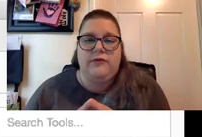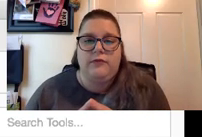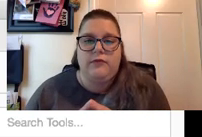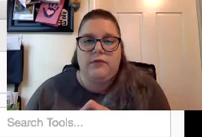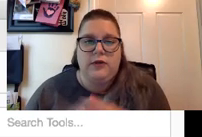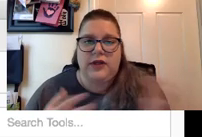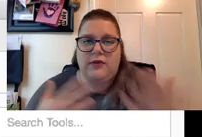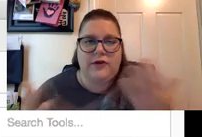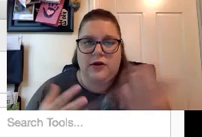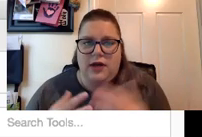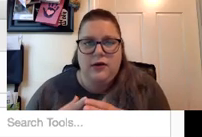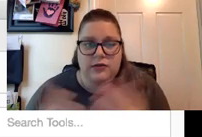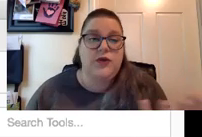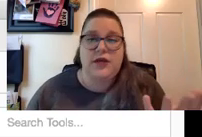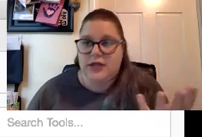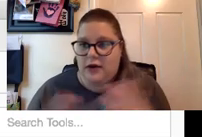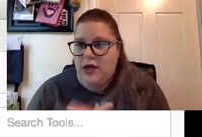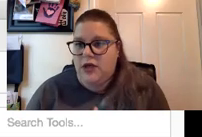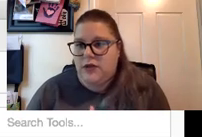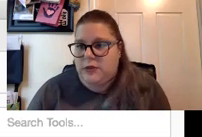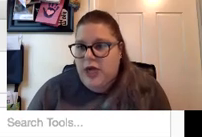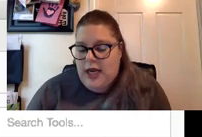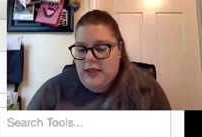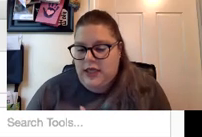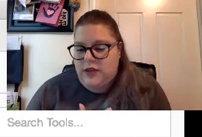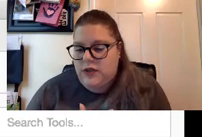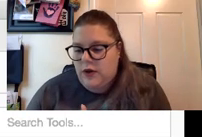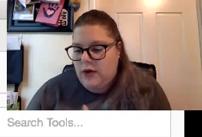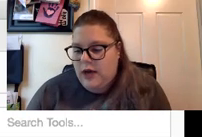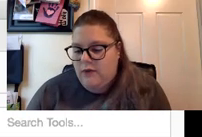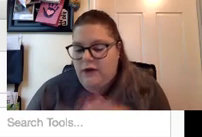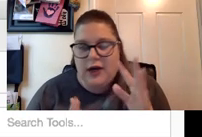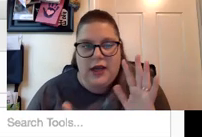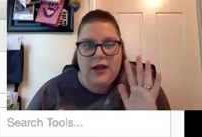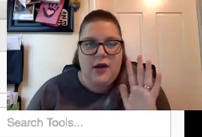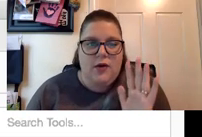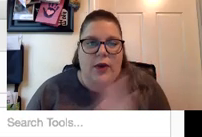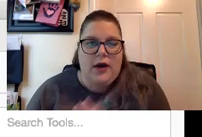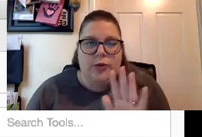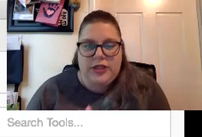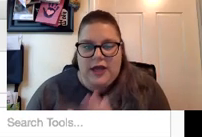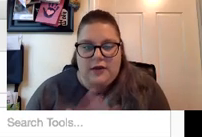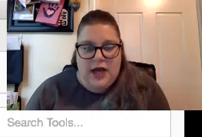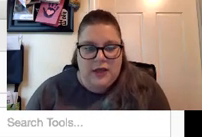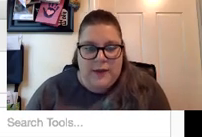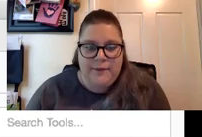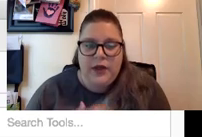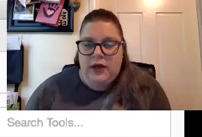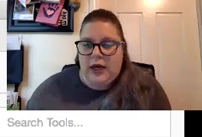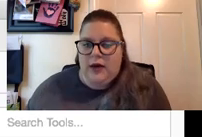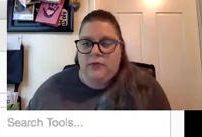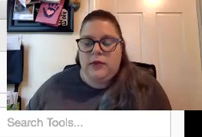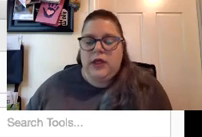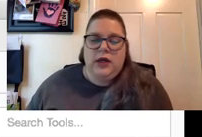we've been with them for, I don't know, 2 years now, doing some trainings. And so very well put together document.